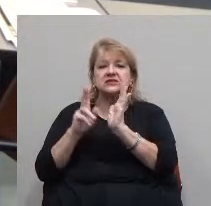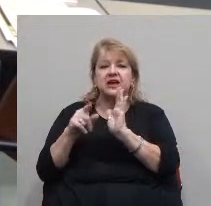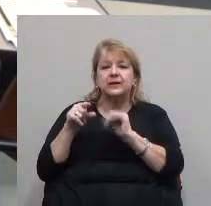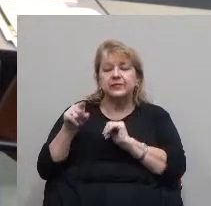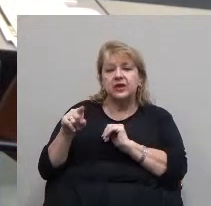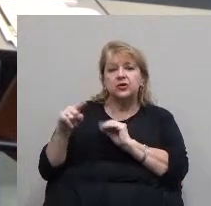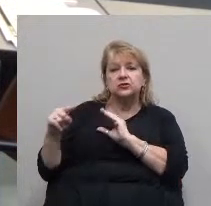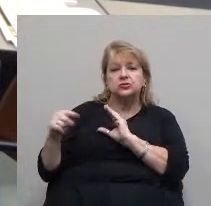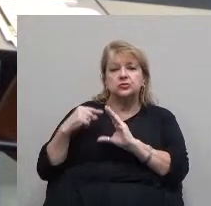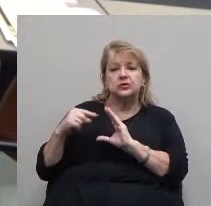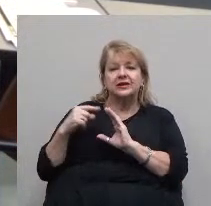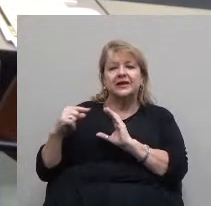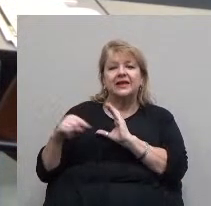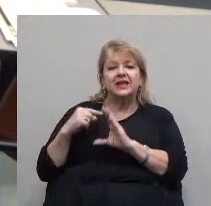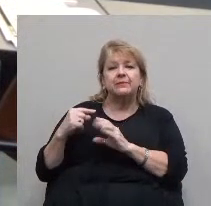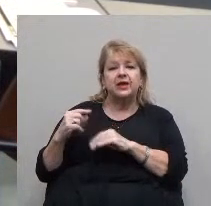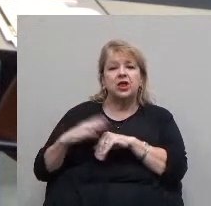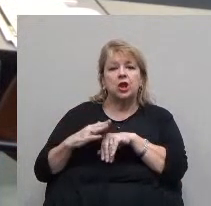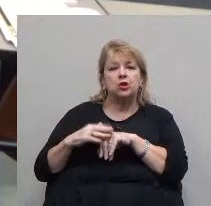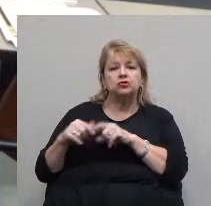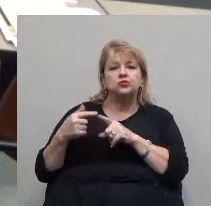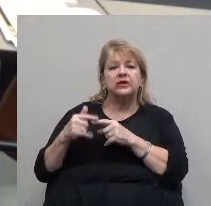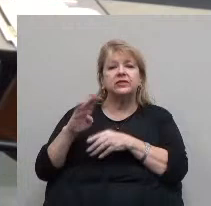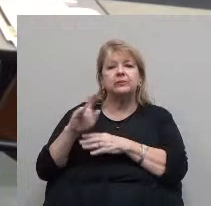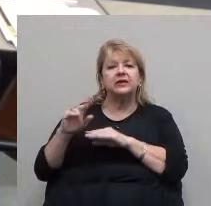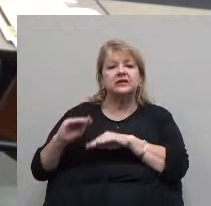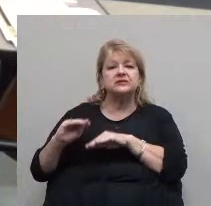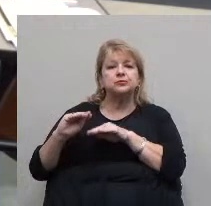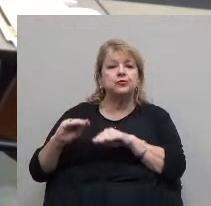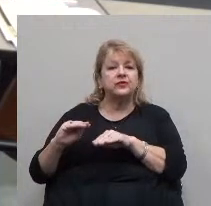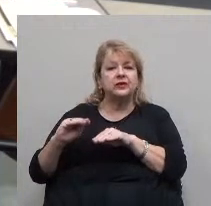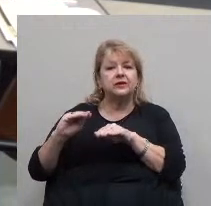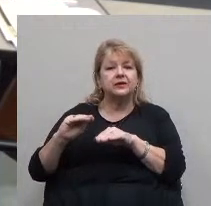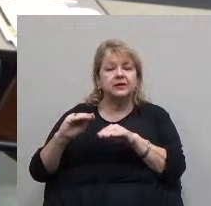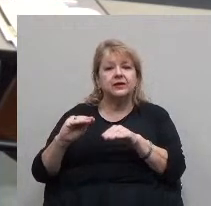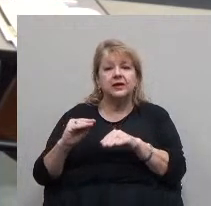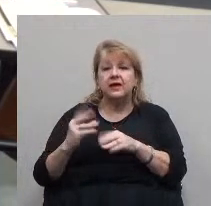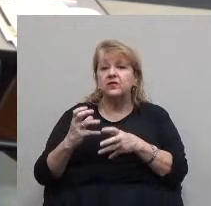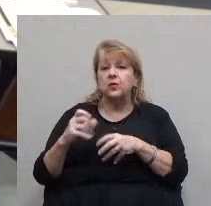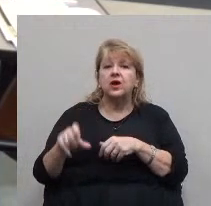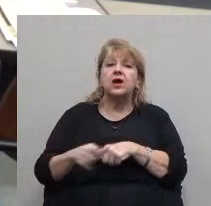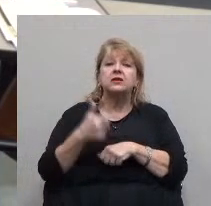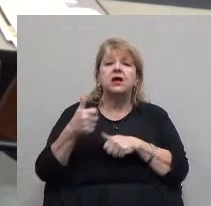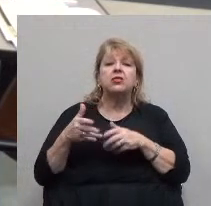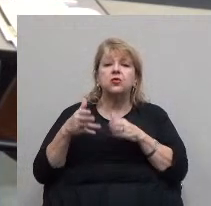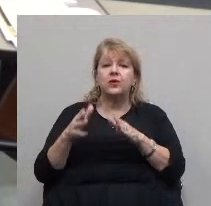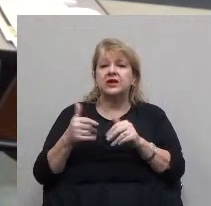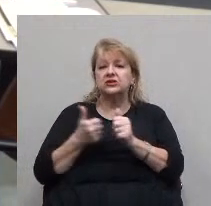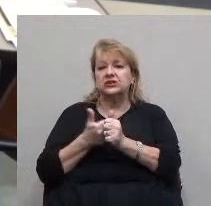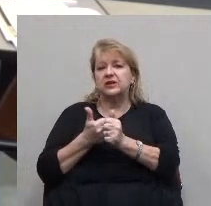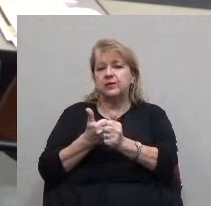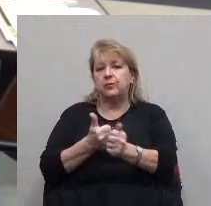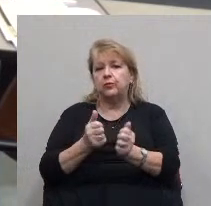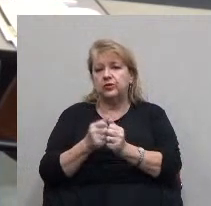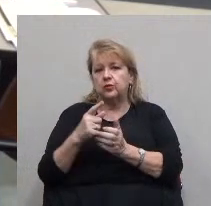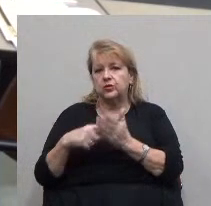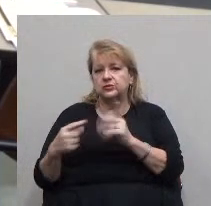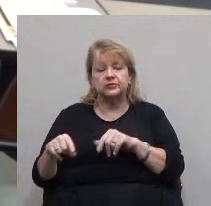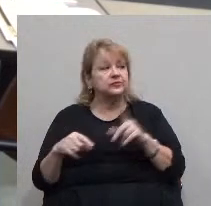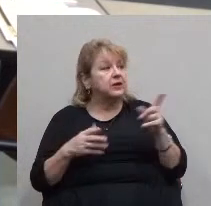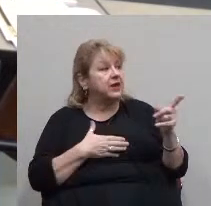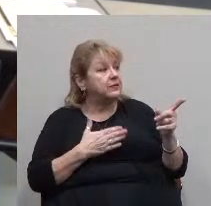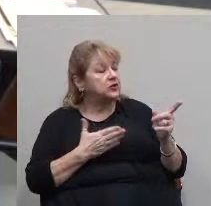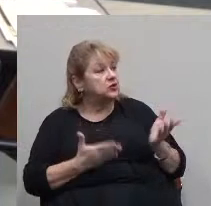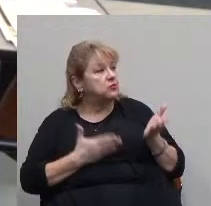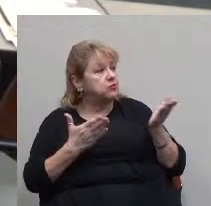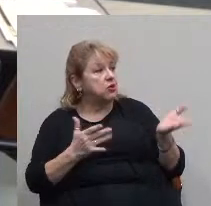get email alerts when that bill is moving, if you want an additional way to keep track of what's going on. I'm really glad you